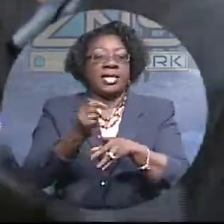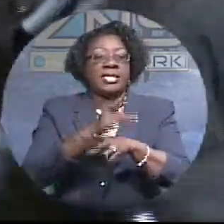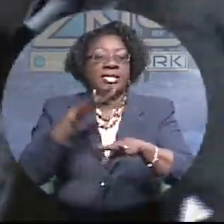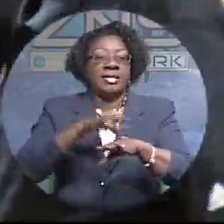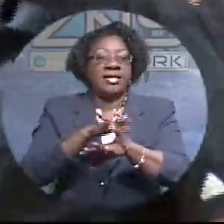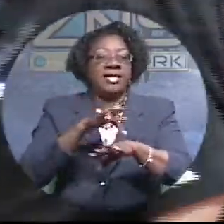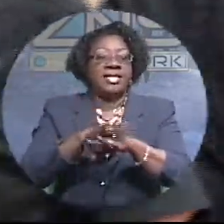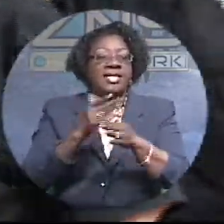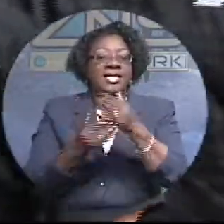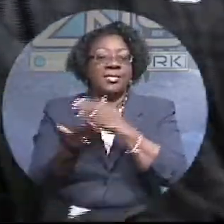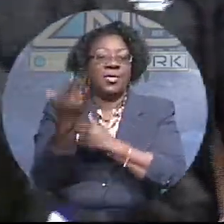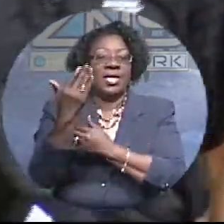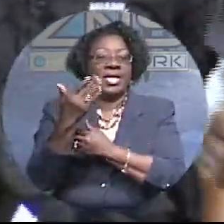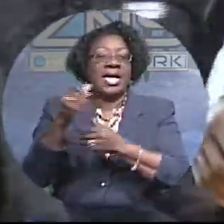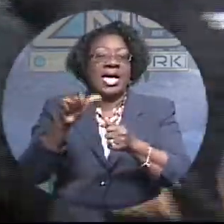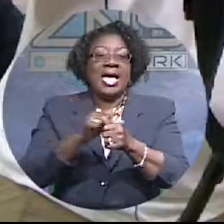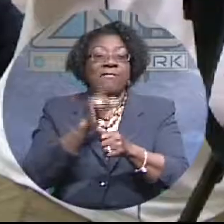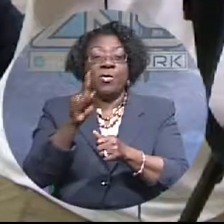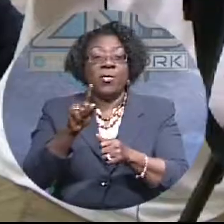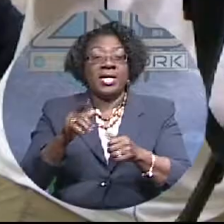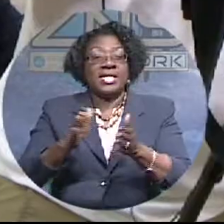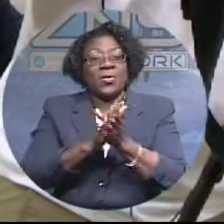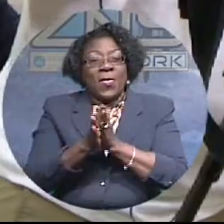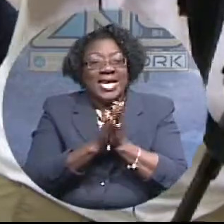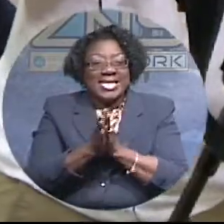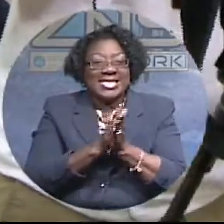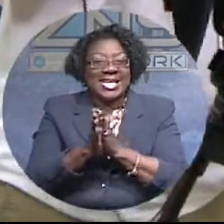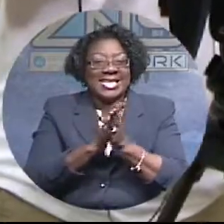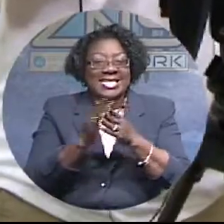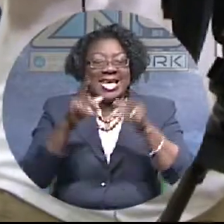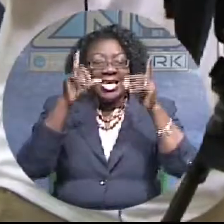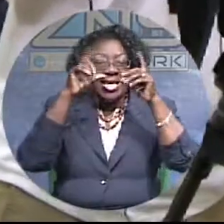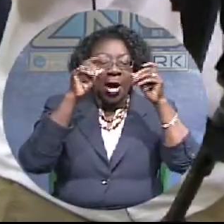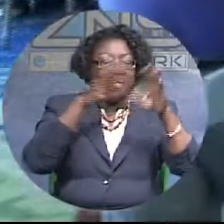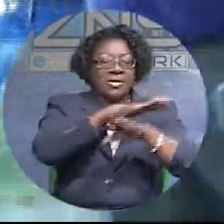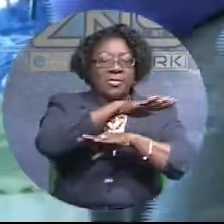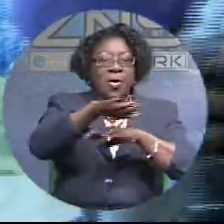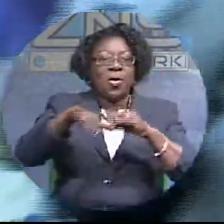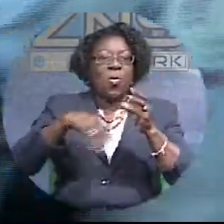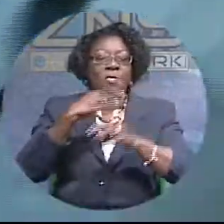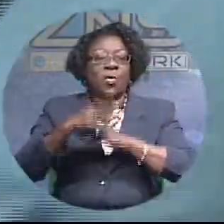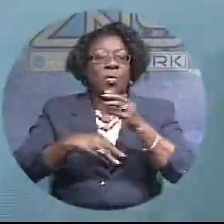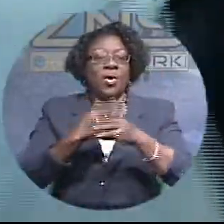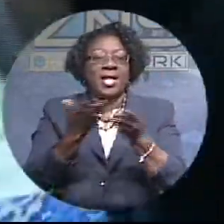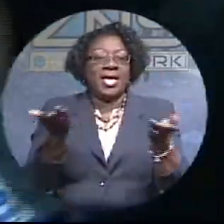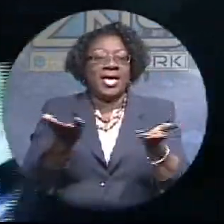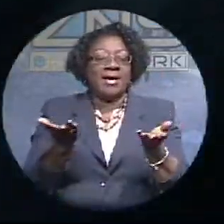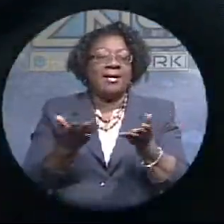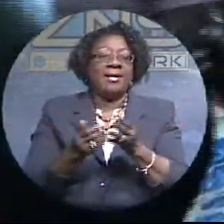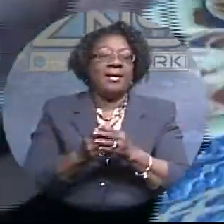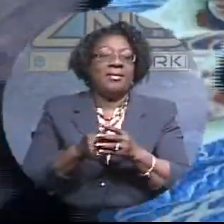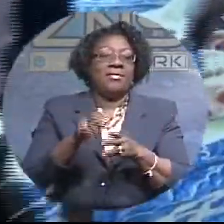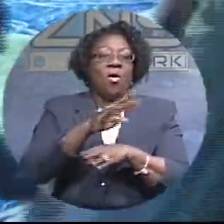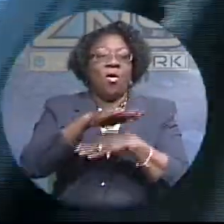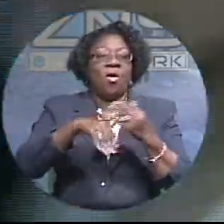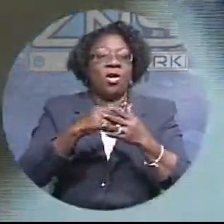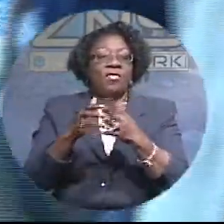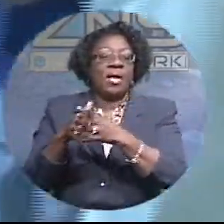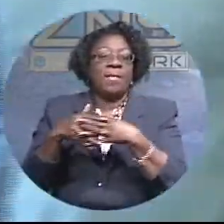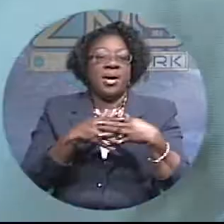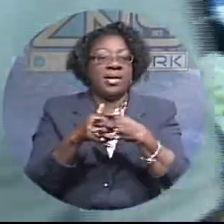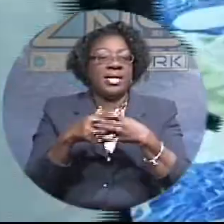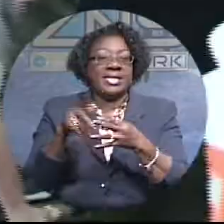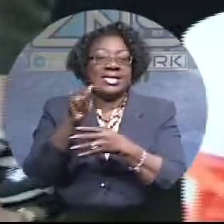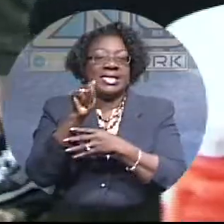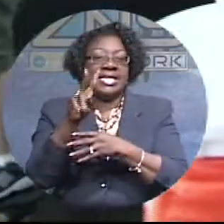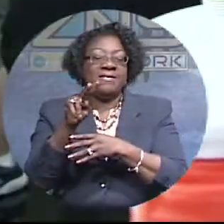and everybody here were excited. The media from all over, the four network stations, ABC, CBS, Fox, and NBC also here. We also had a